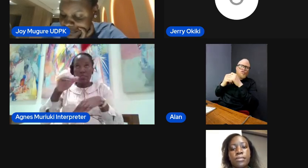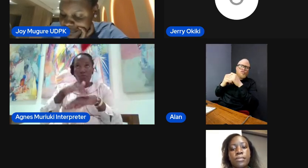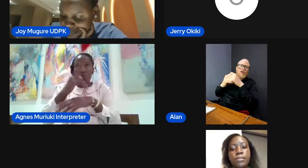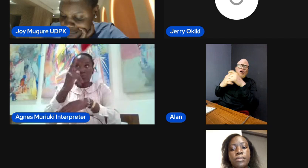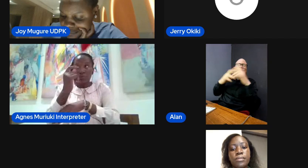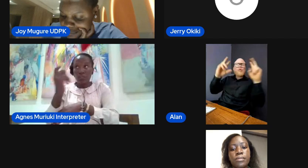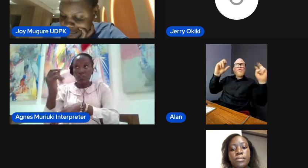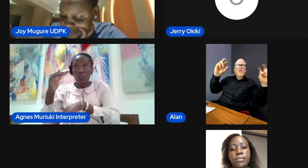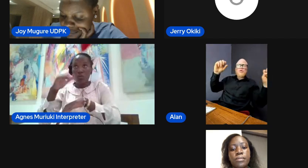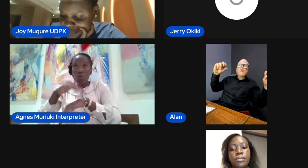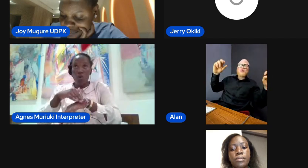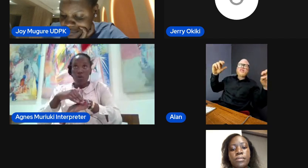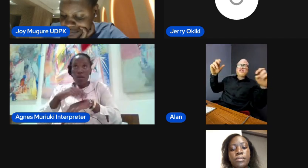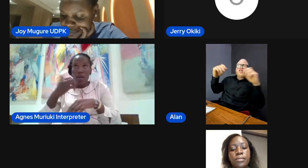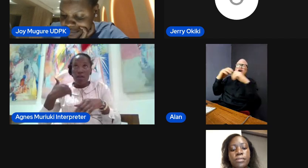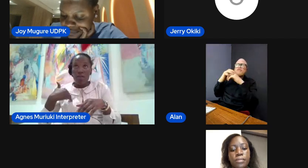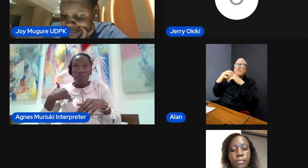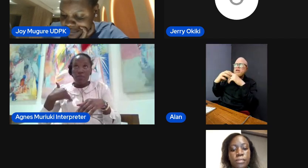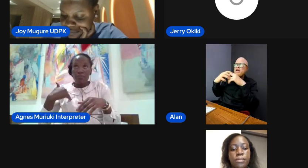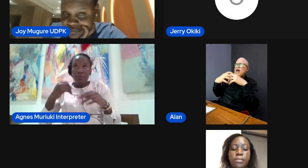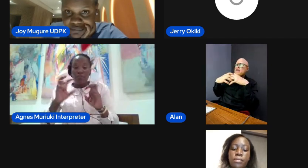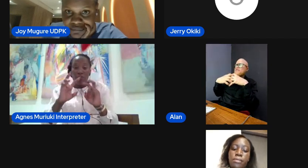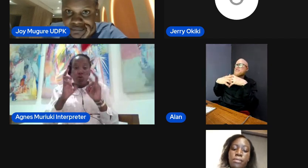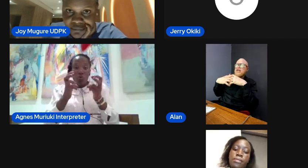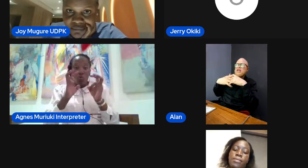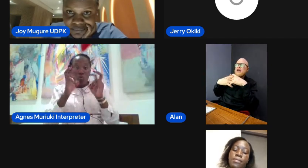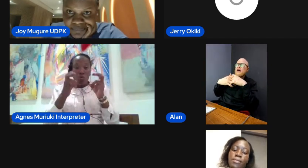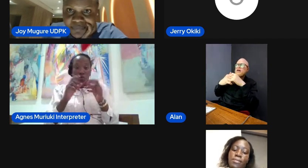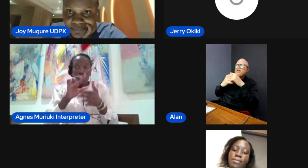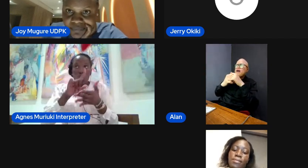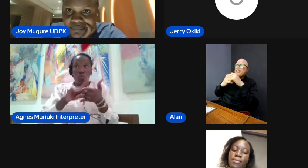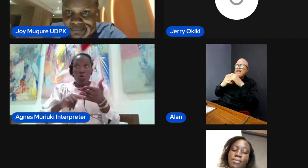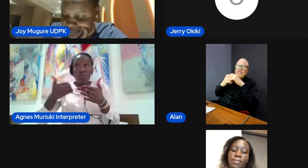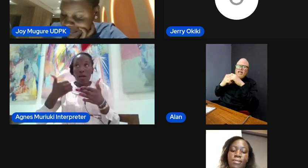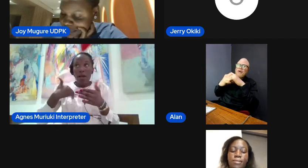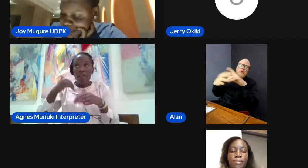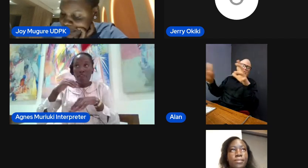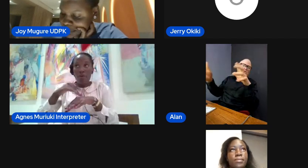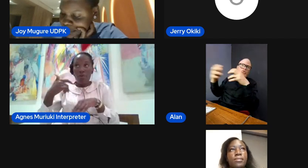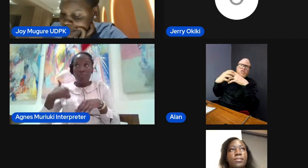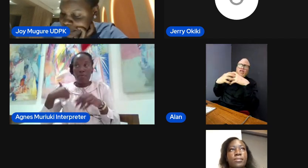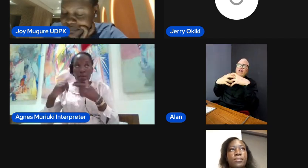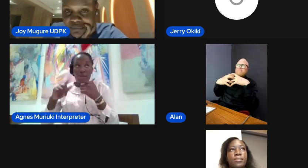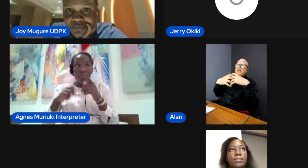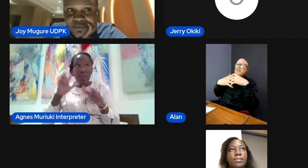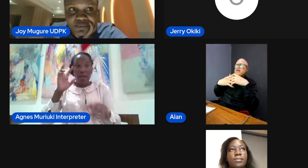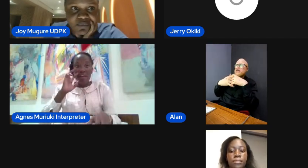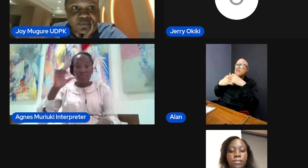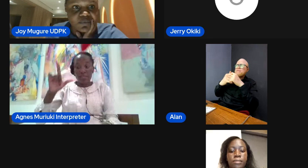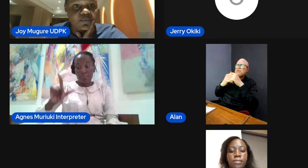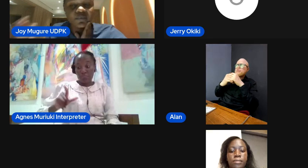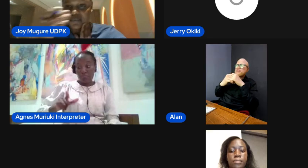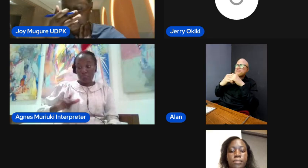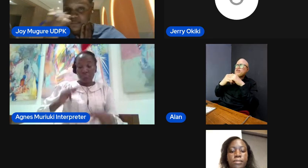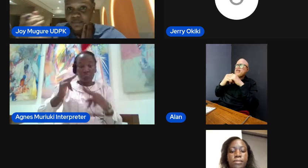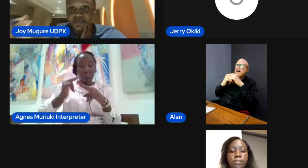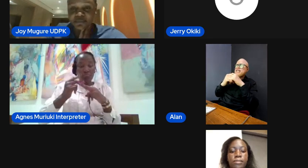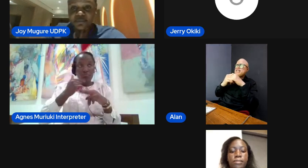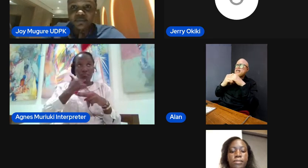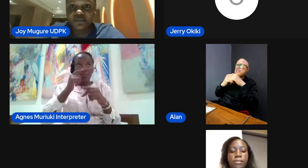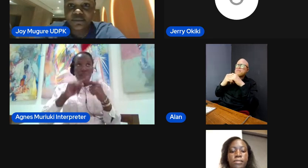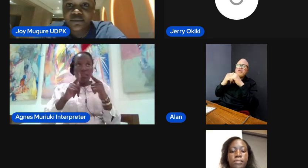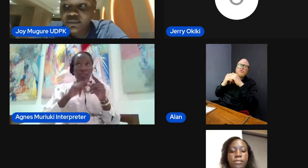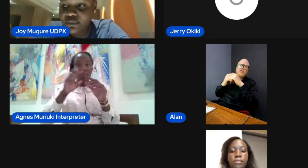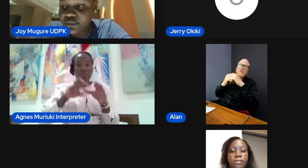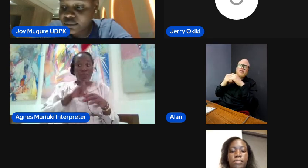trend of quote unquote, what does she have on me? And I've seen a lady, I will not mention their name, but they jumped onto the trend,